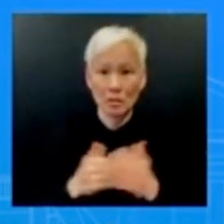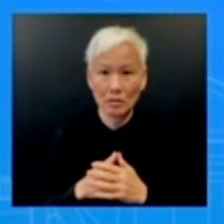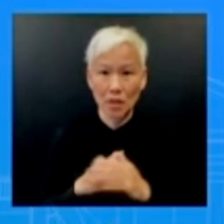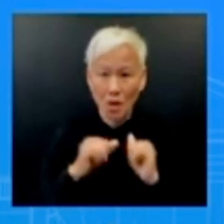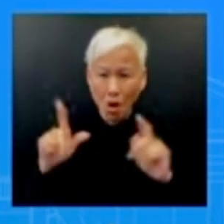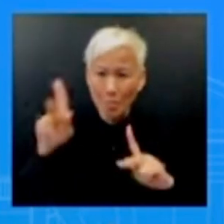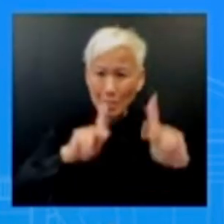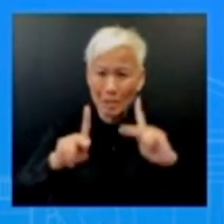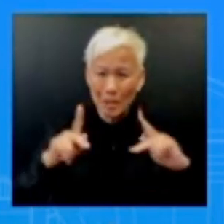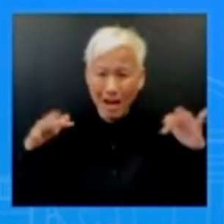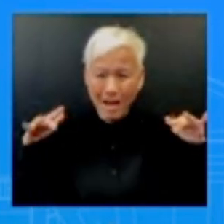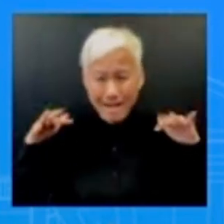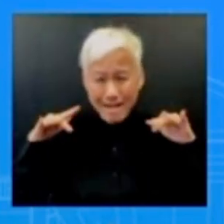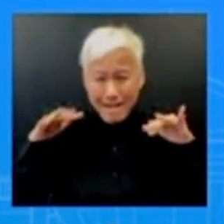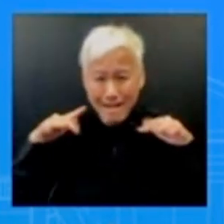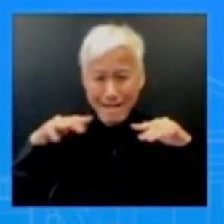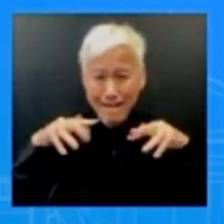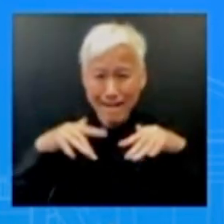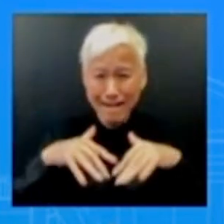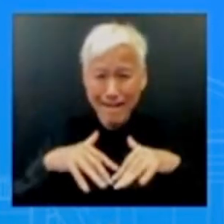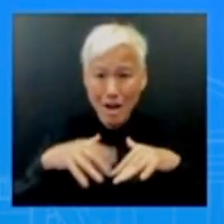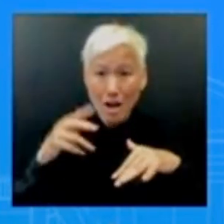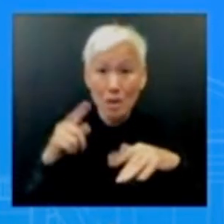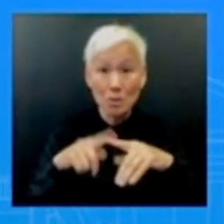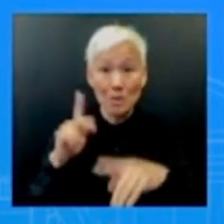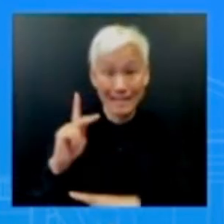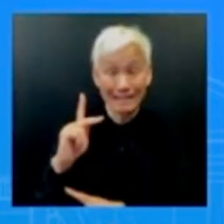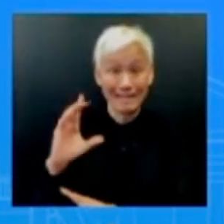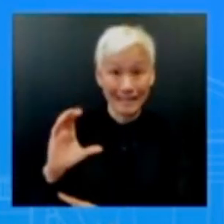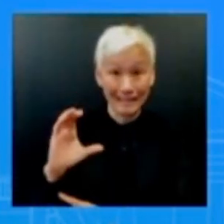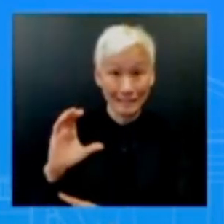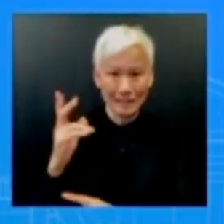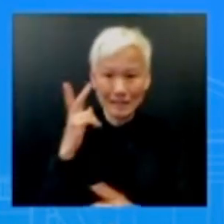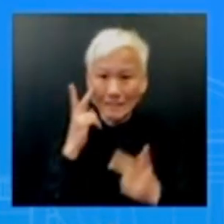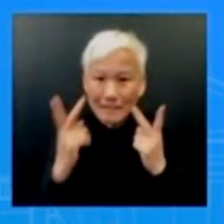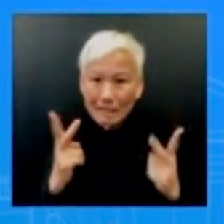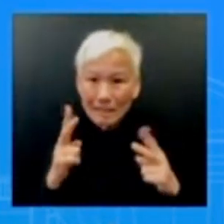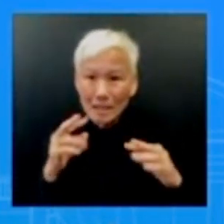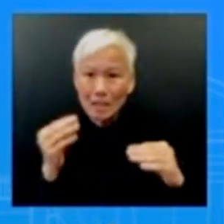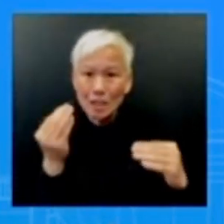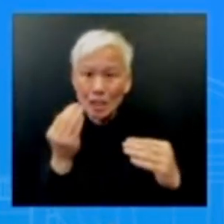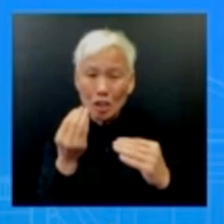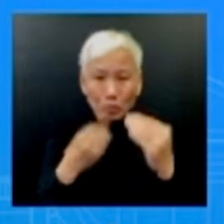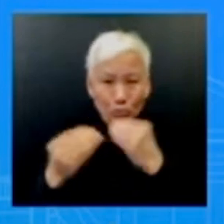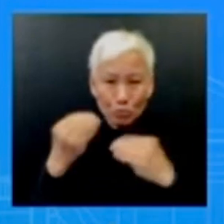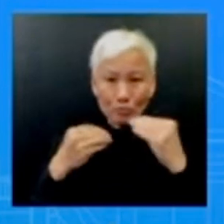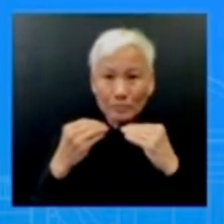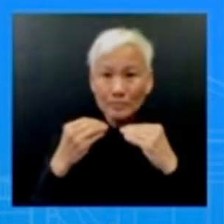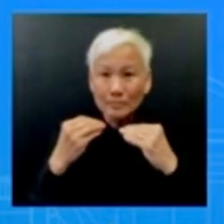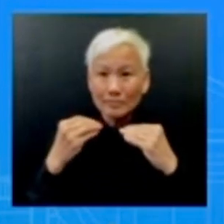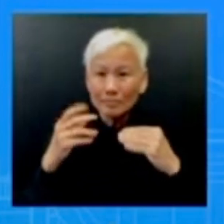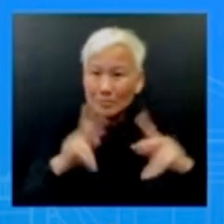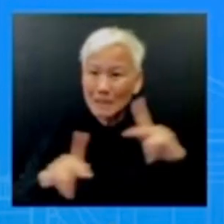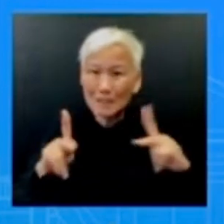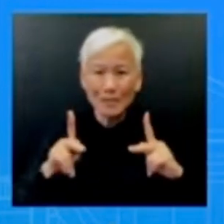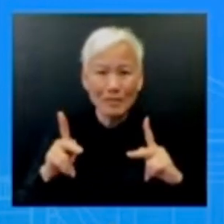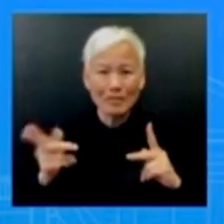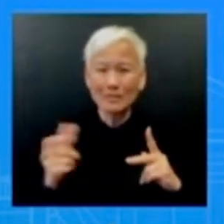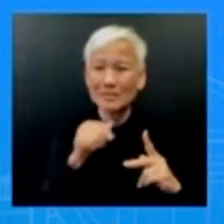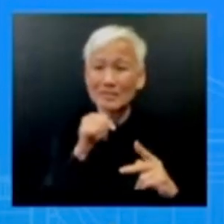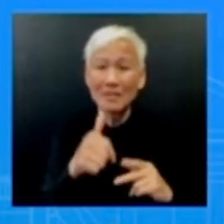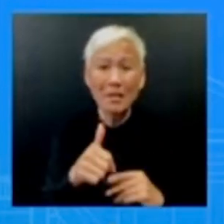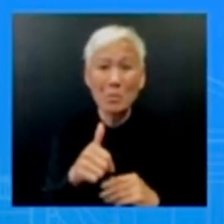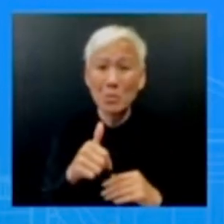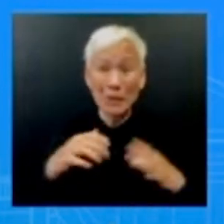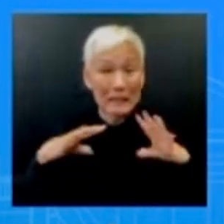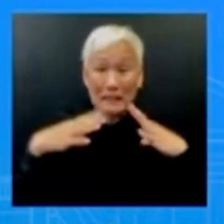City and see our city, eat our food, meet our people, you're going to have, you know, a lot of folks that won't want to move away. That's what I'm worried about. That's it for